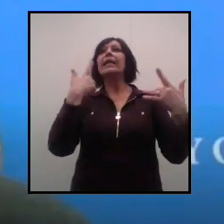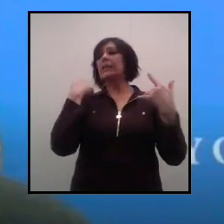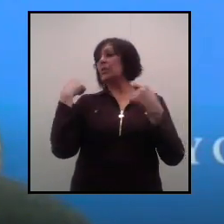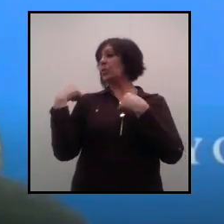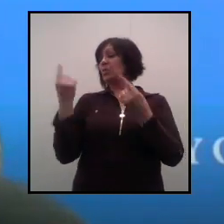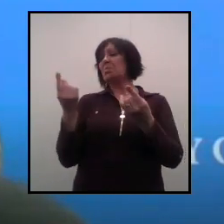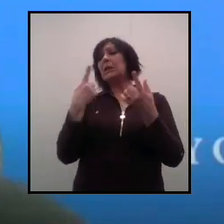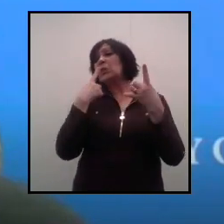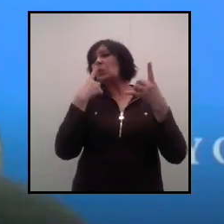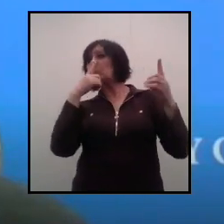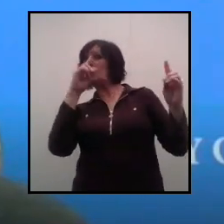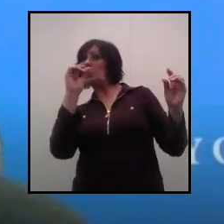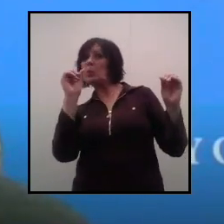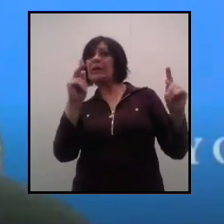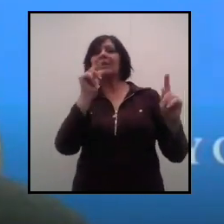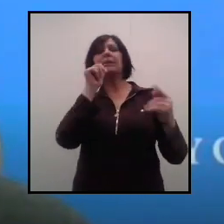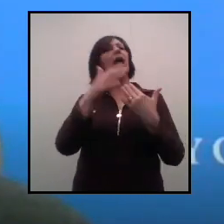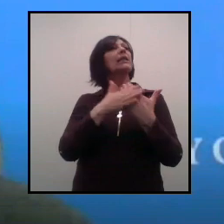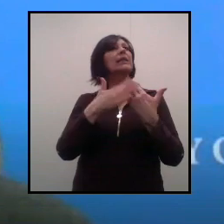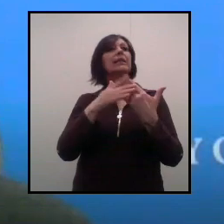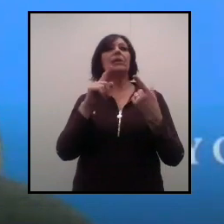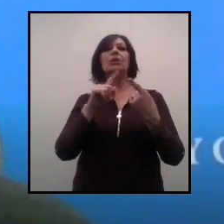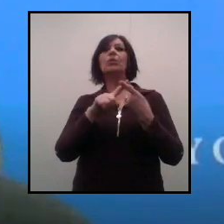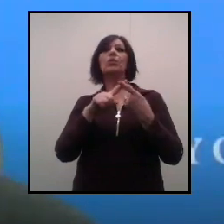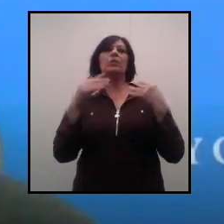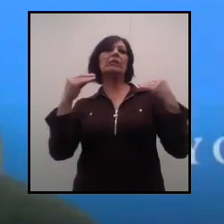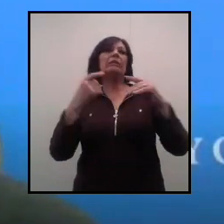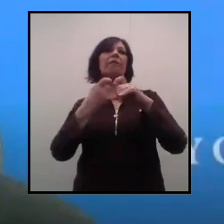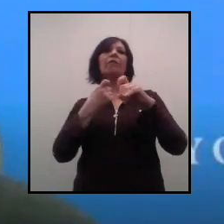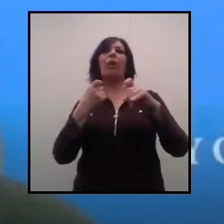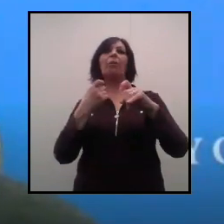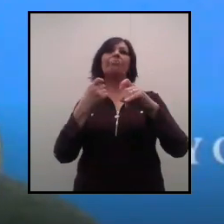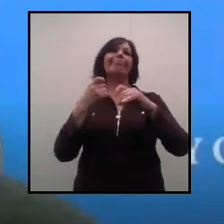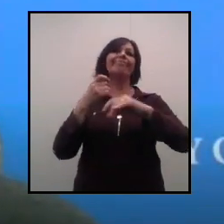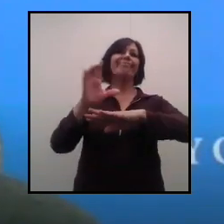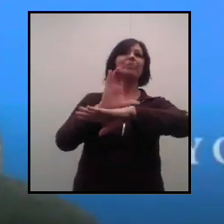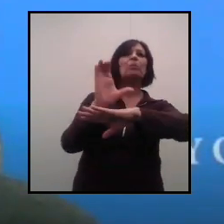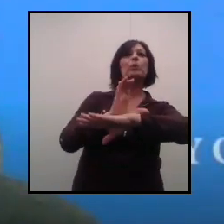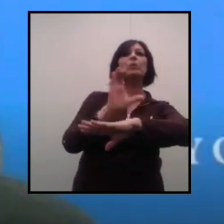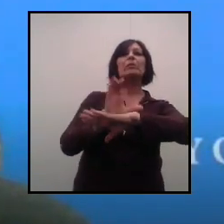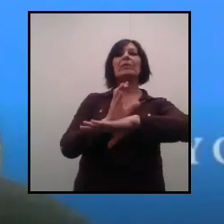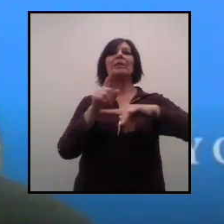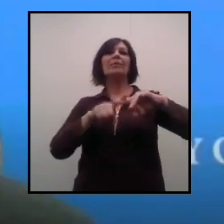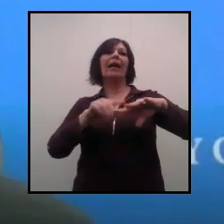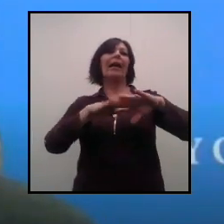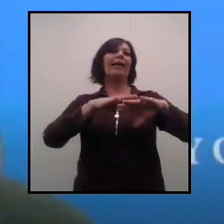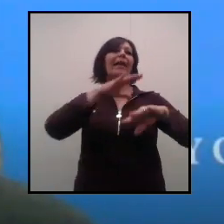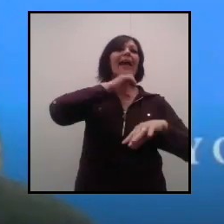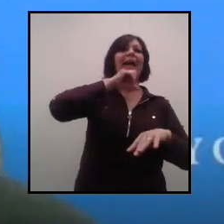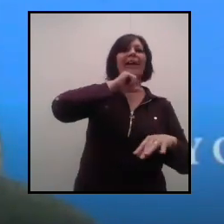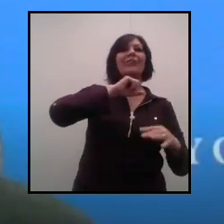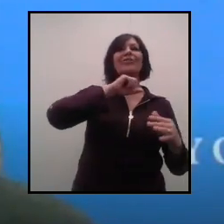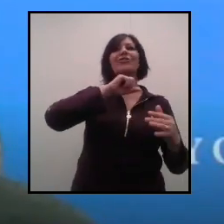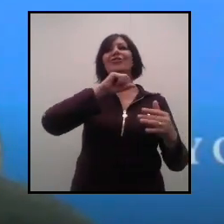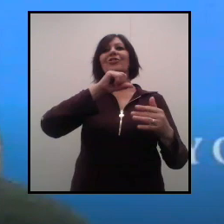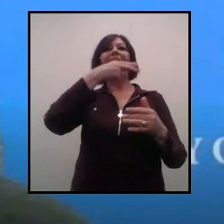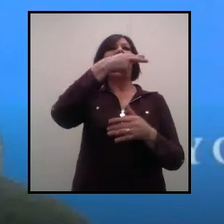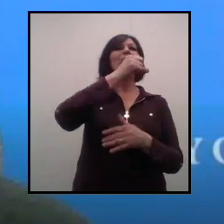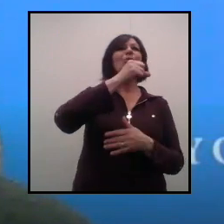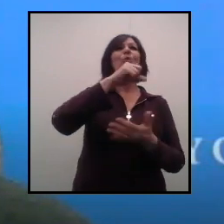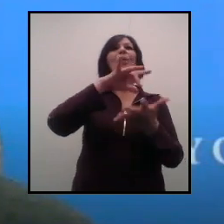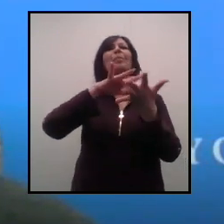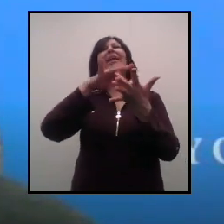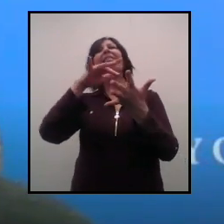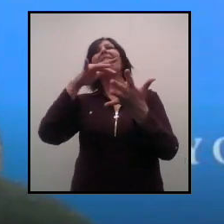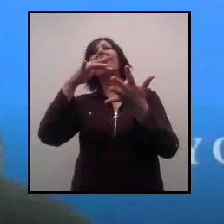to a degree. I know it's not easy to distance learn depending on the age. High school students, middle age students, or middle grades are